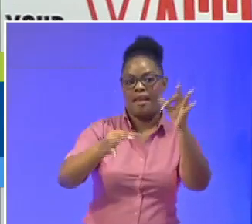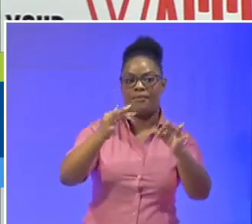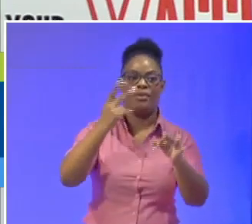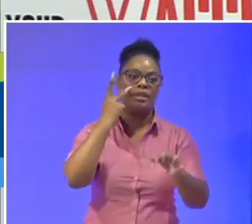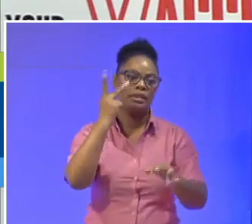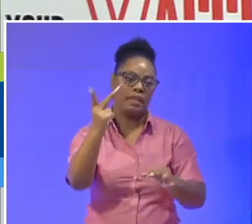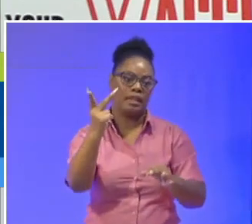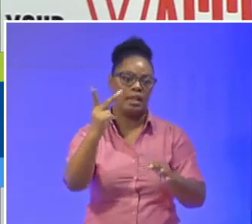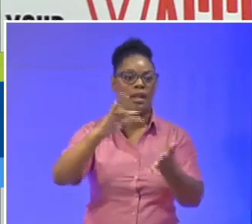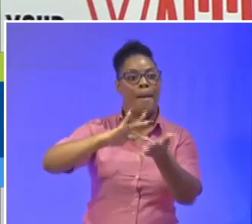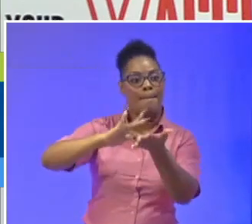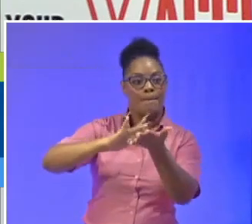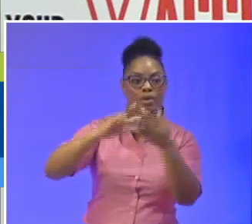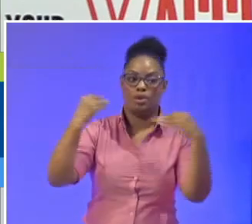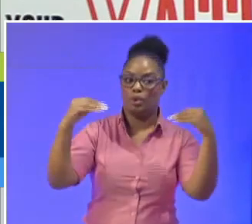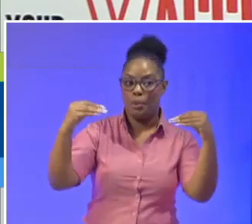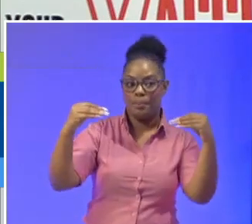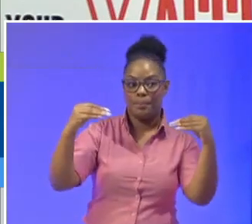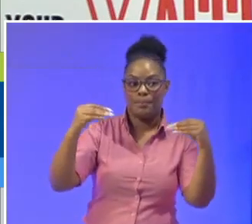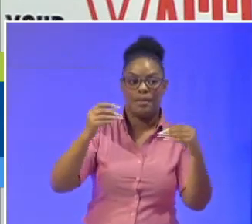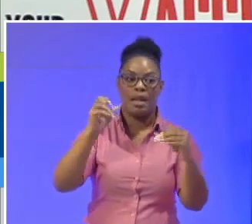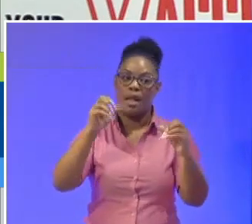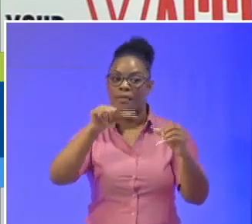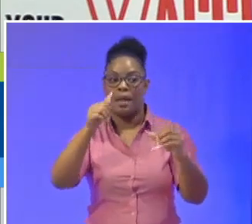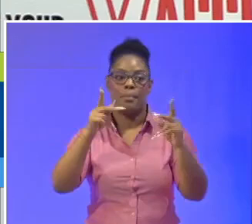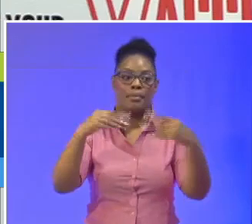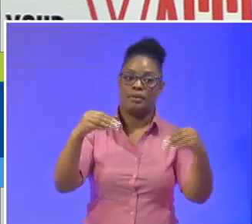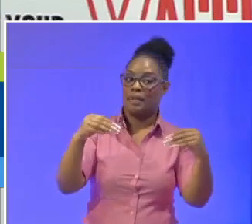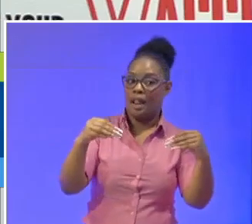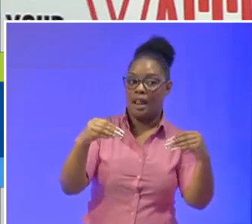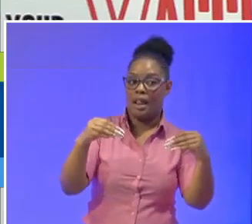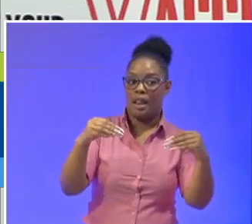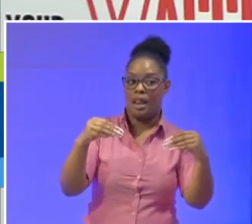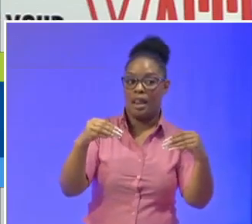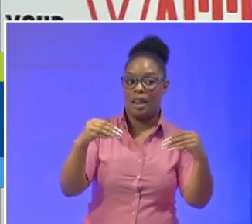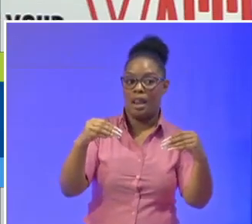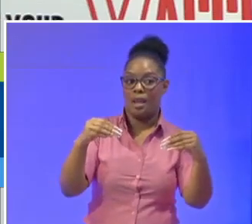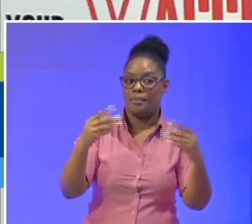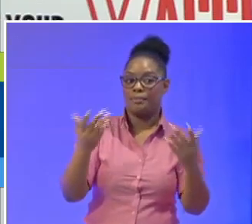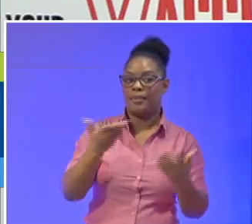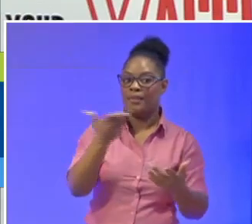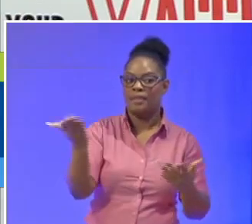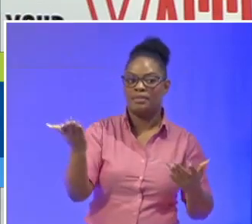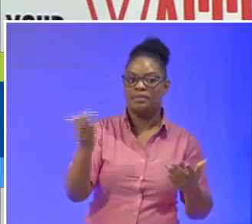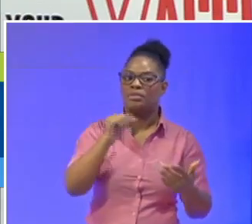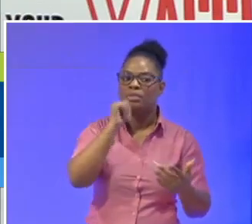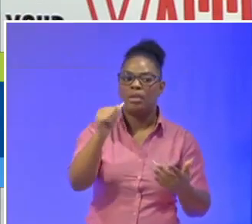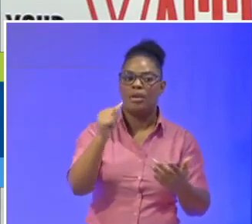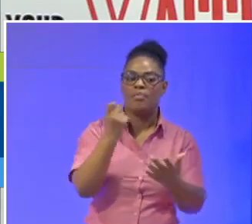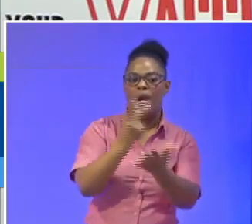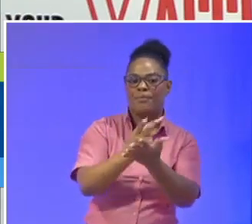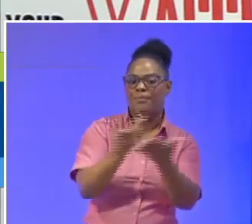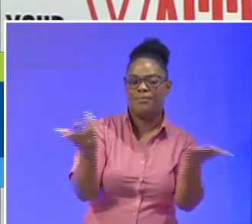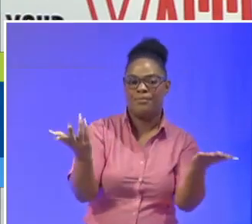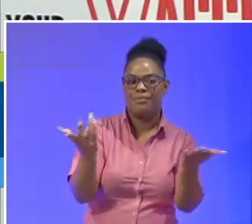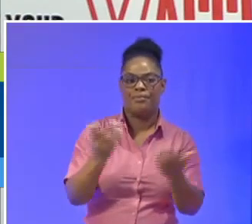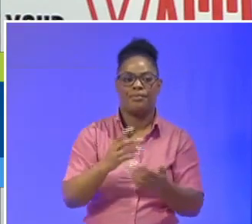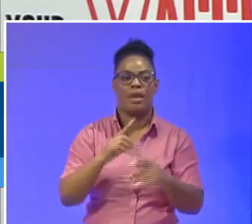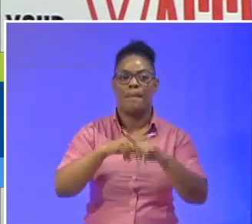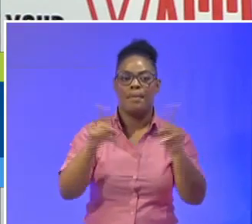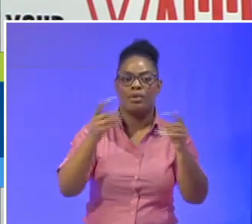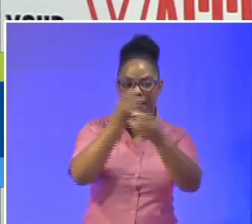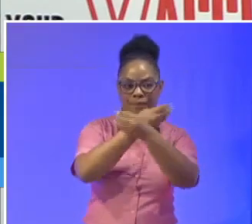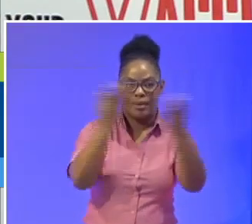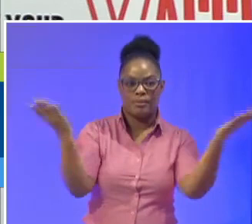pharmacy board on these issues to make sure that what is available for sale are kits that have been